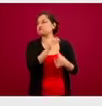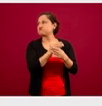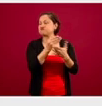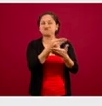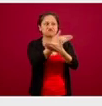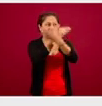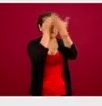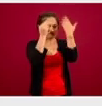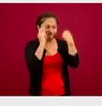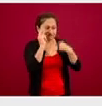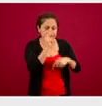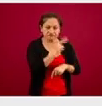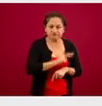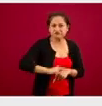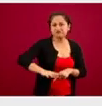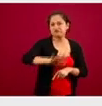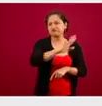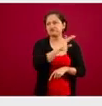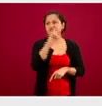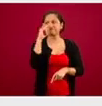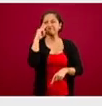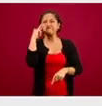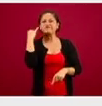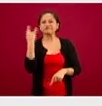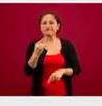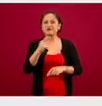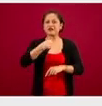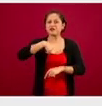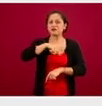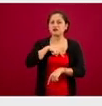for us. There are many things that we do not